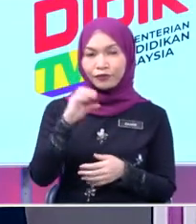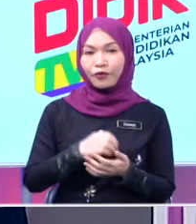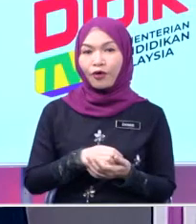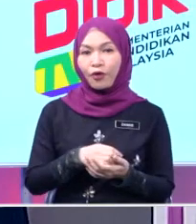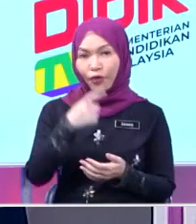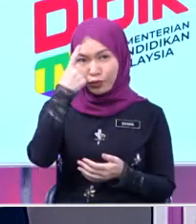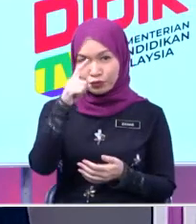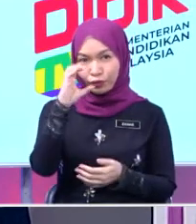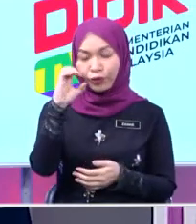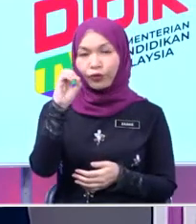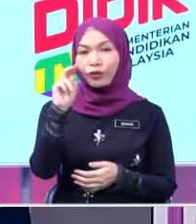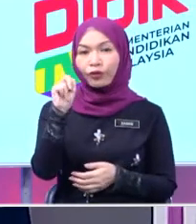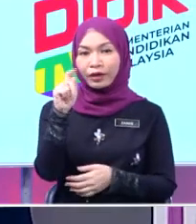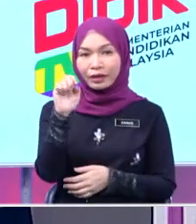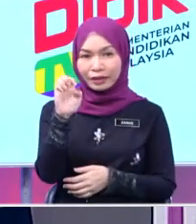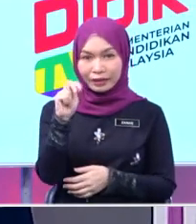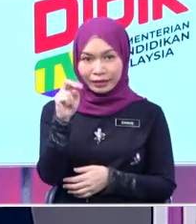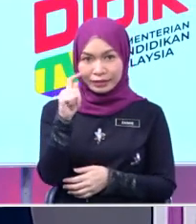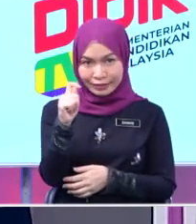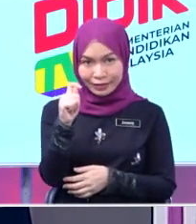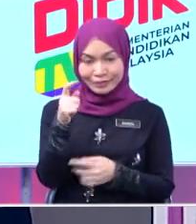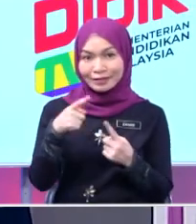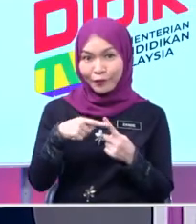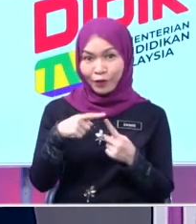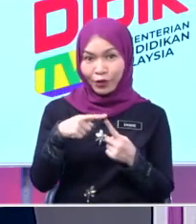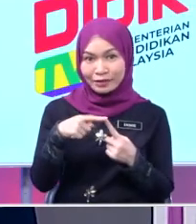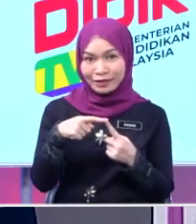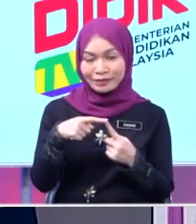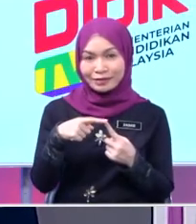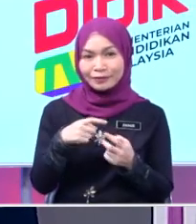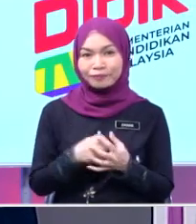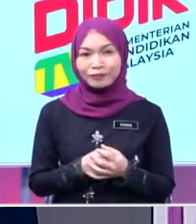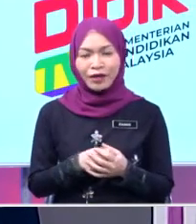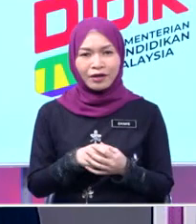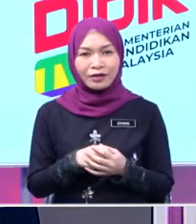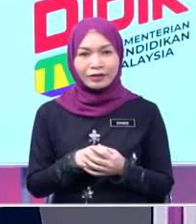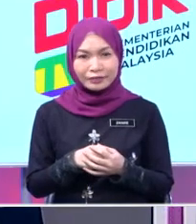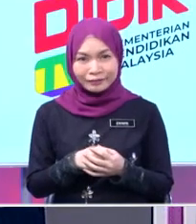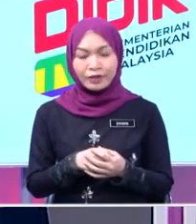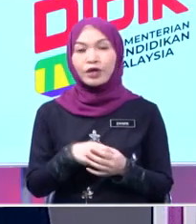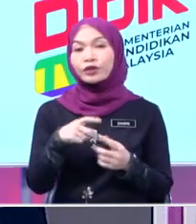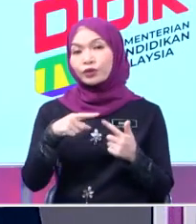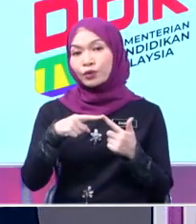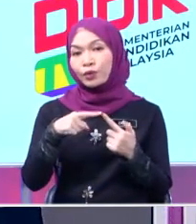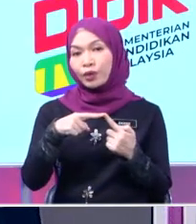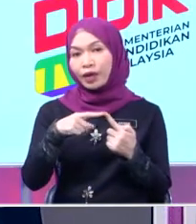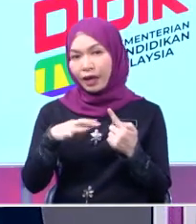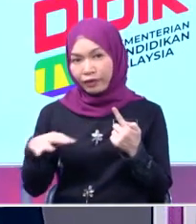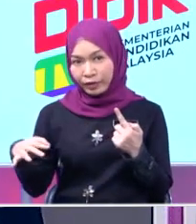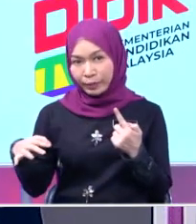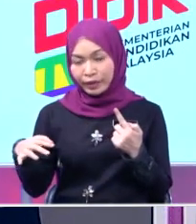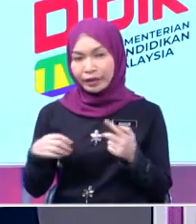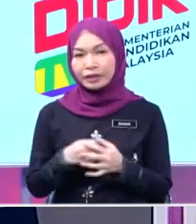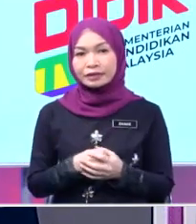refers to the 3 points that they have to not only talk about, but they have to elaborate with examples. And